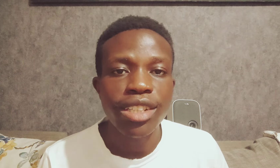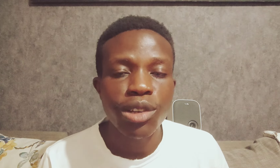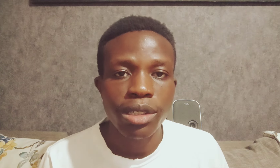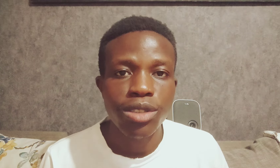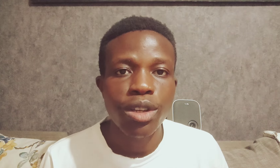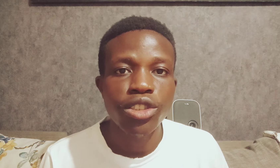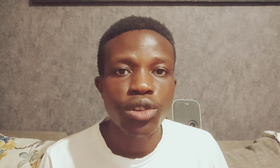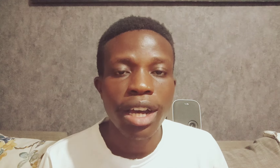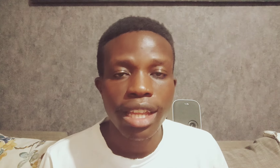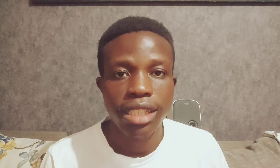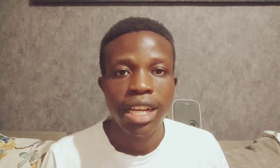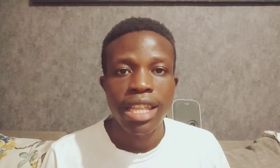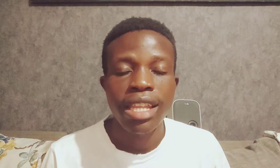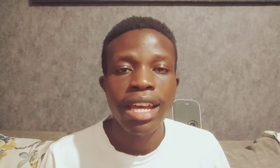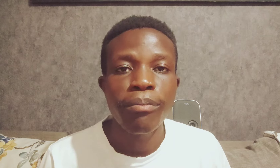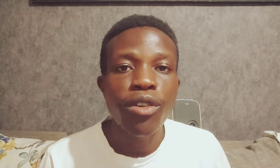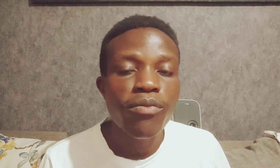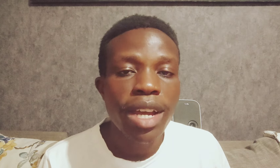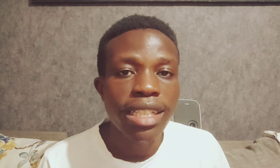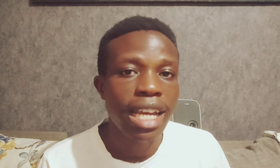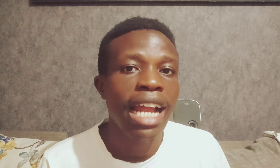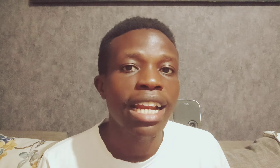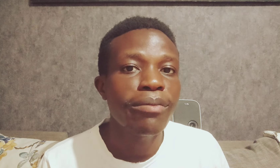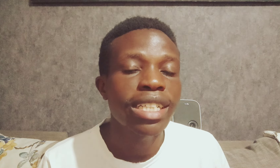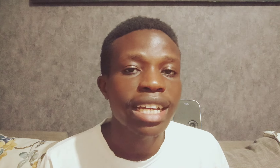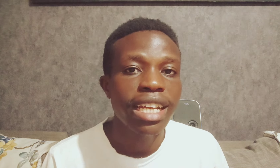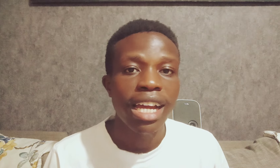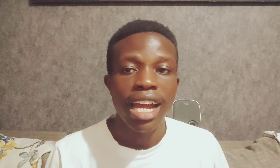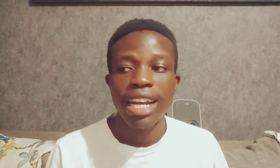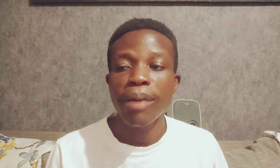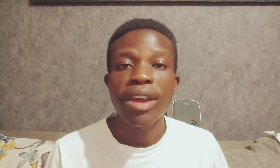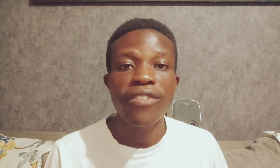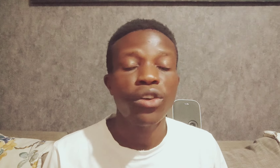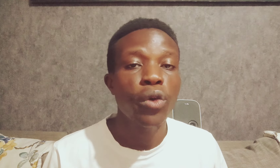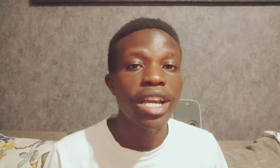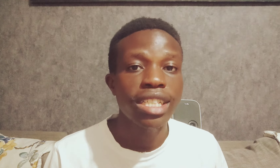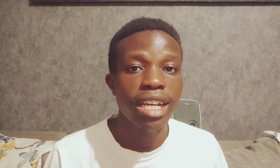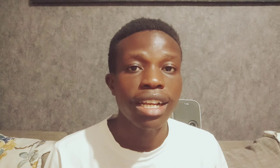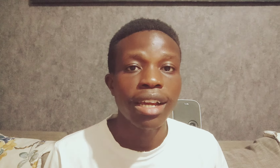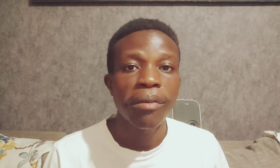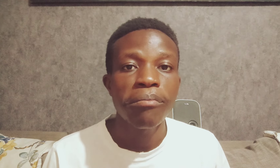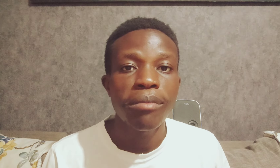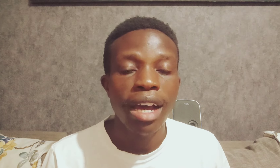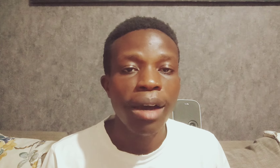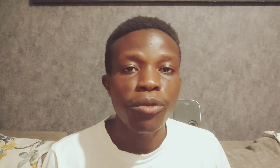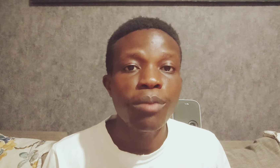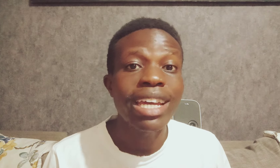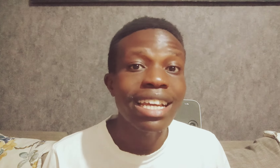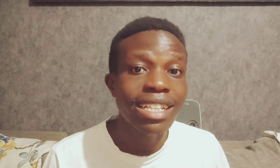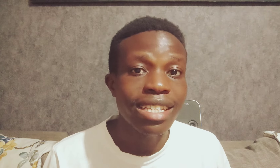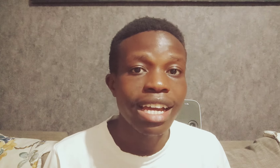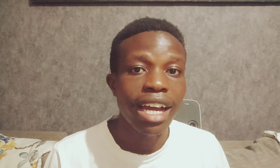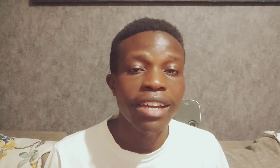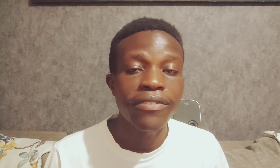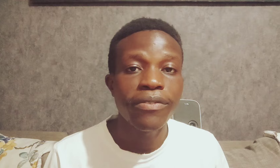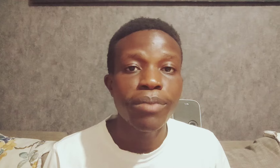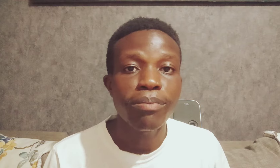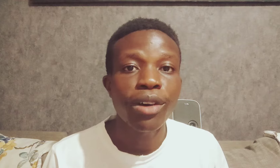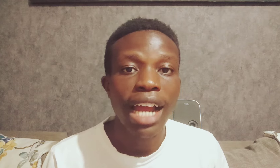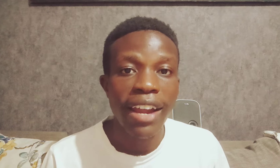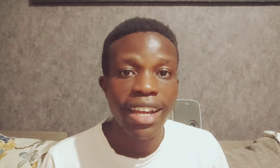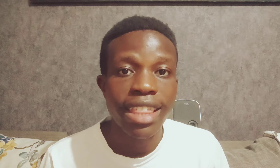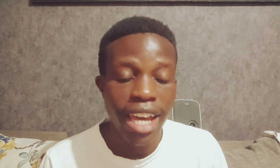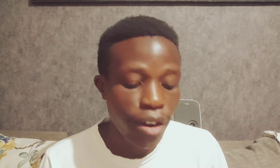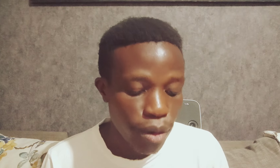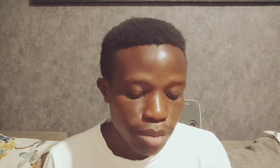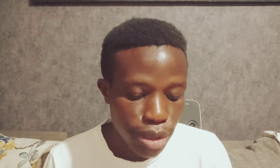people indoors to ensure that the movements are limited, and evacuation will be easier if